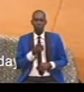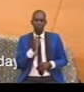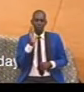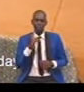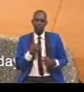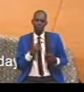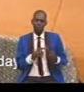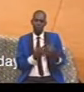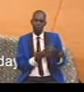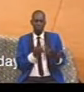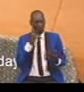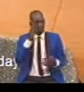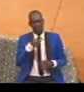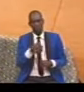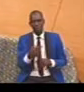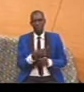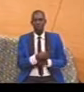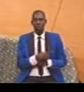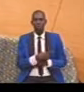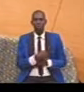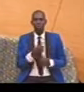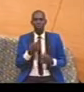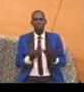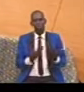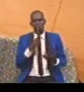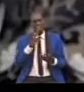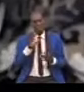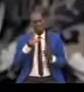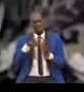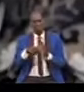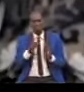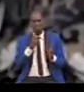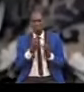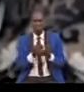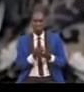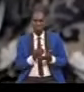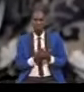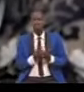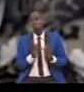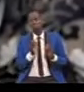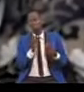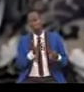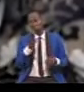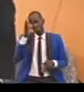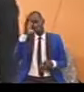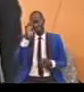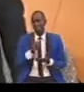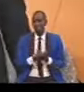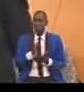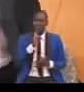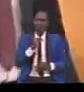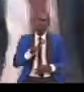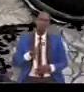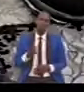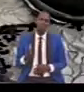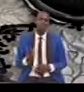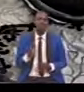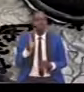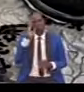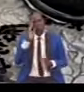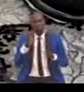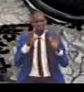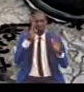till another day. How about we catch up later? Okay, Dad. That's fine. All right, bye.